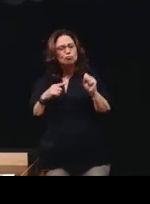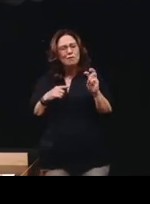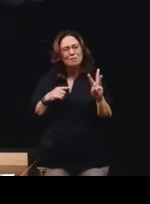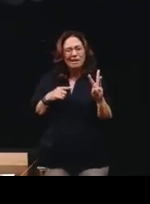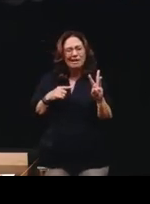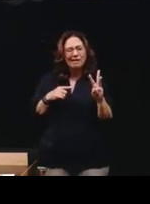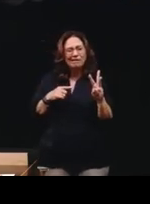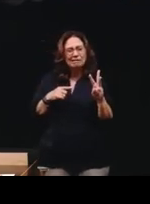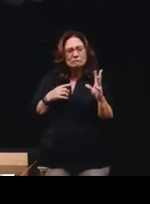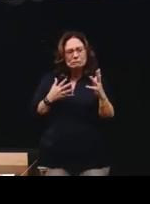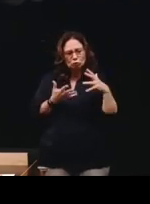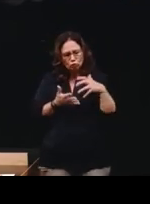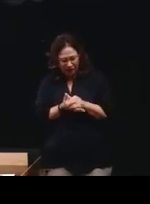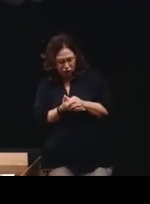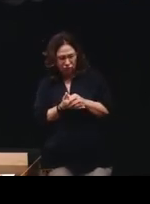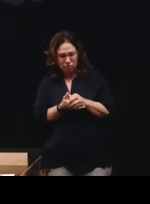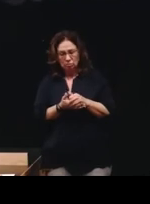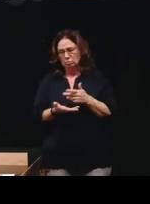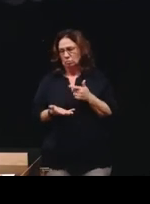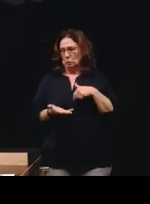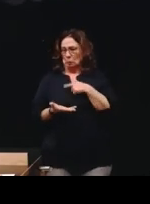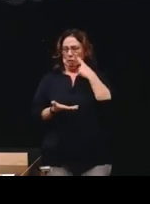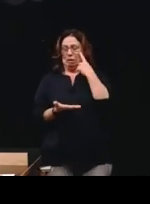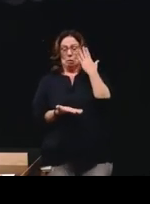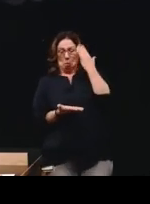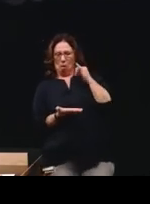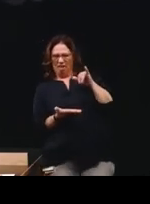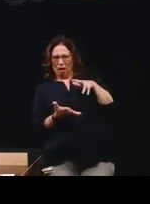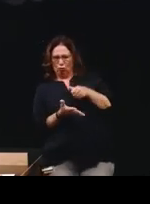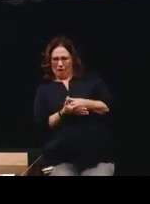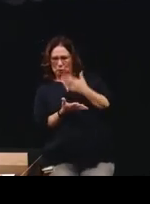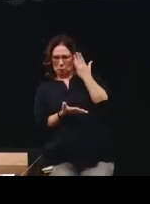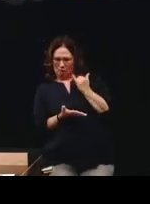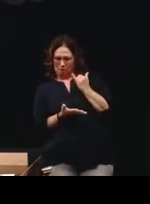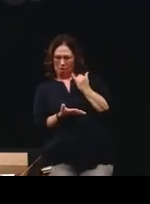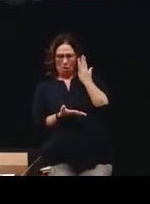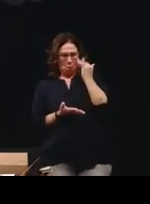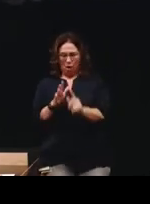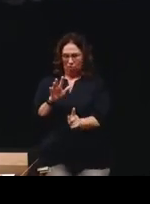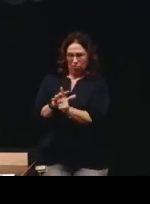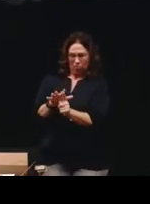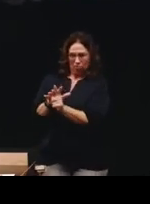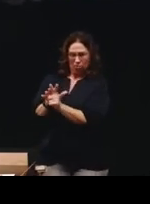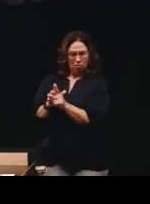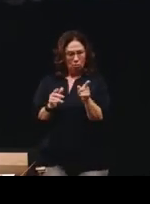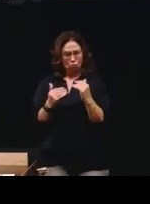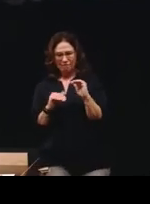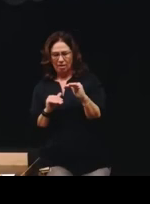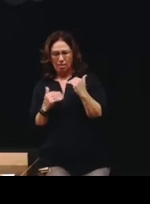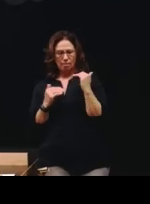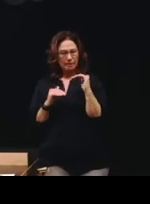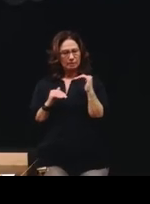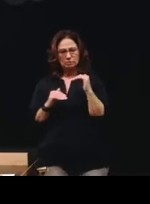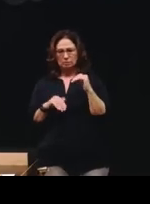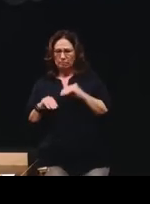the software be crashing? And why might the software be crashing in ways that prevent or limit you from